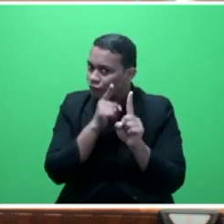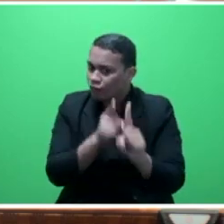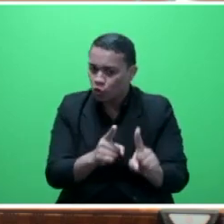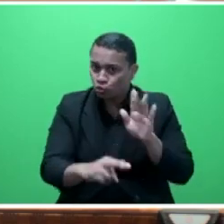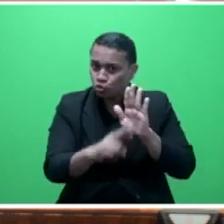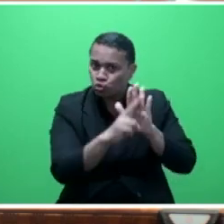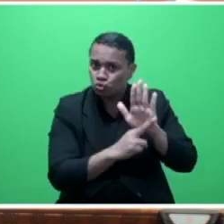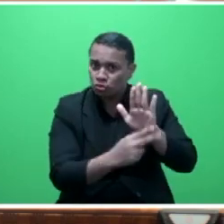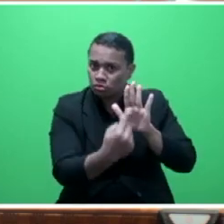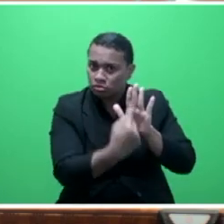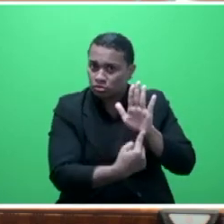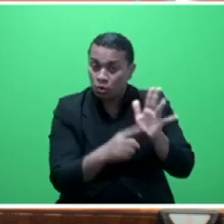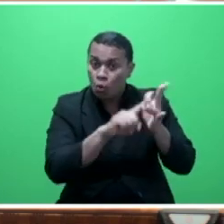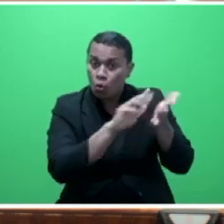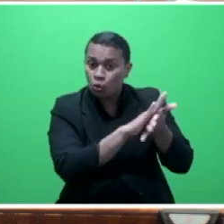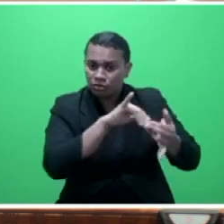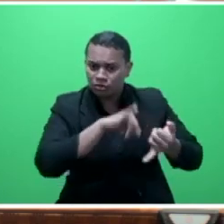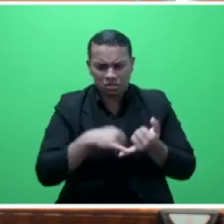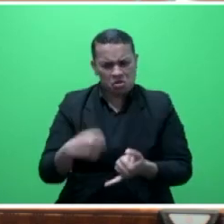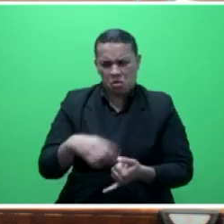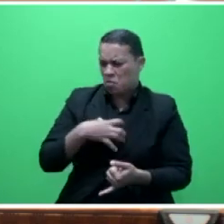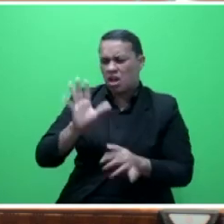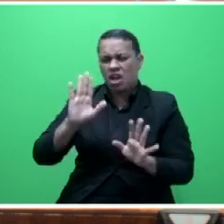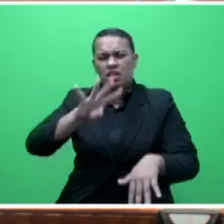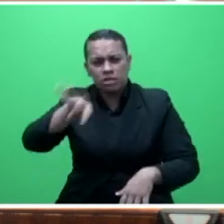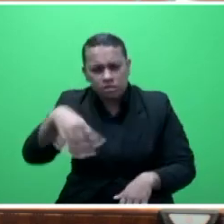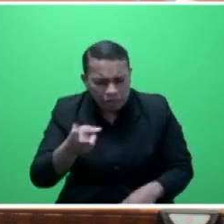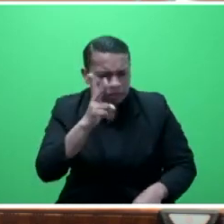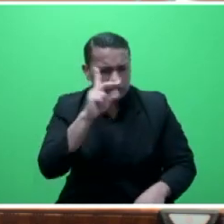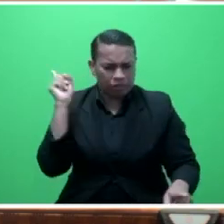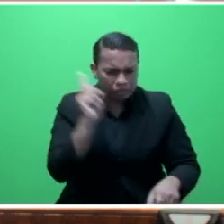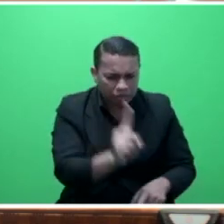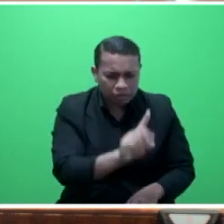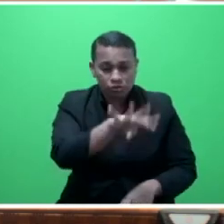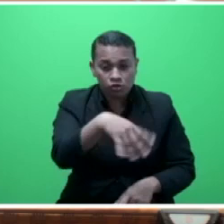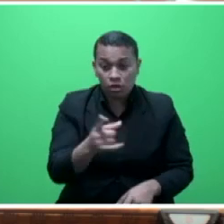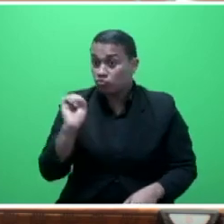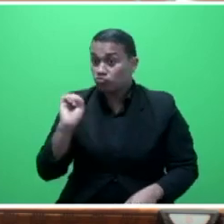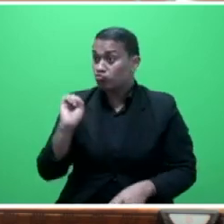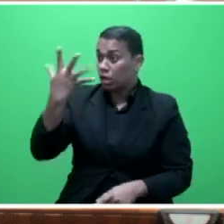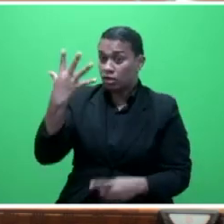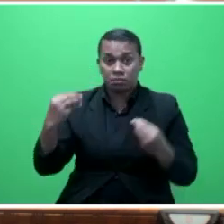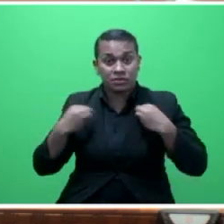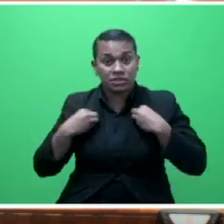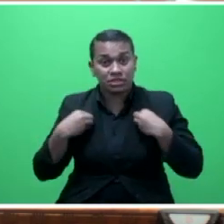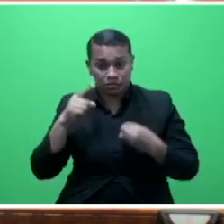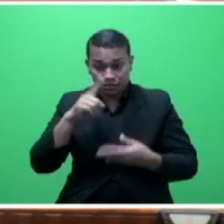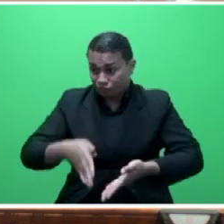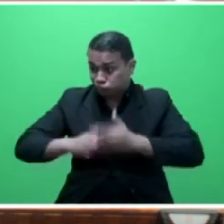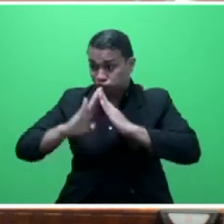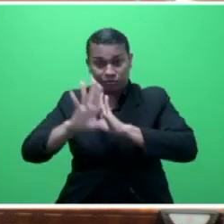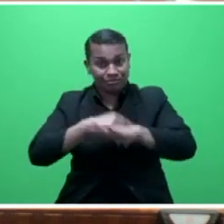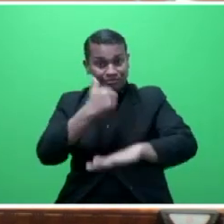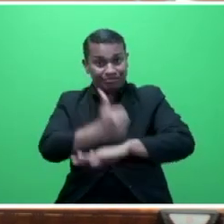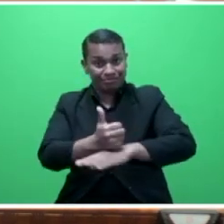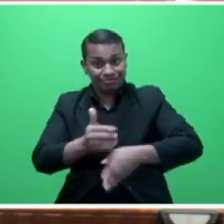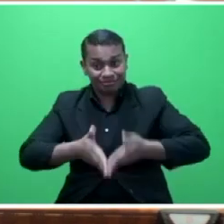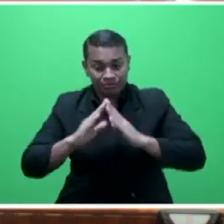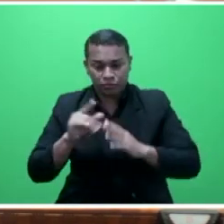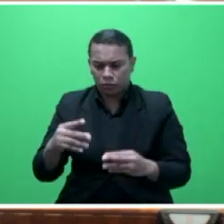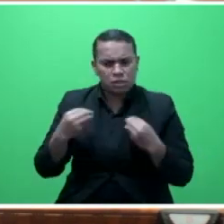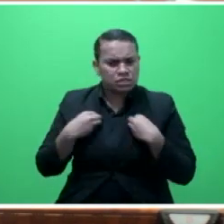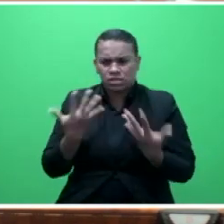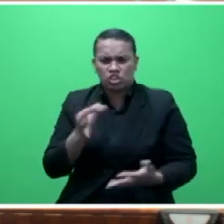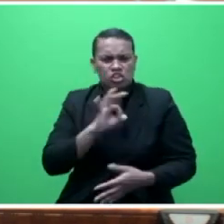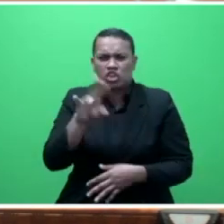the same regulatory boxes. If a business sets up in a building which has already been certified by the relevant authorities, there's no need for them to obtain